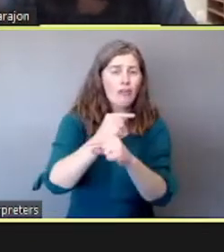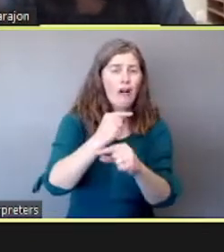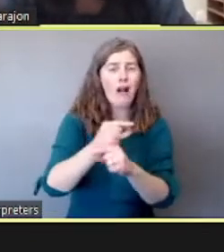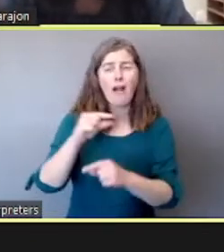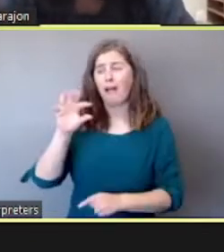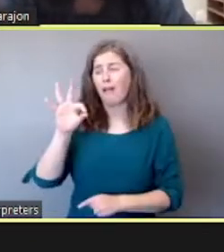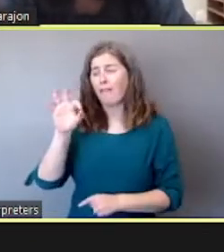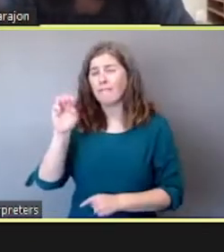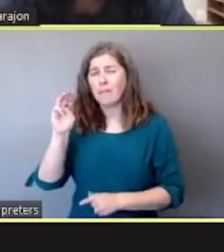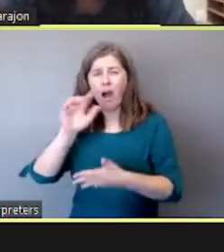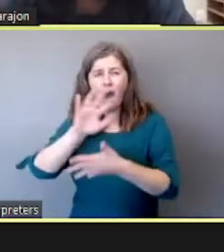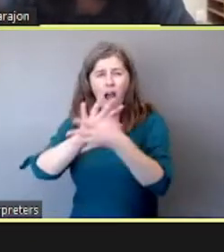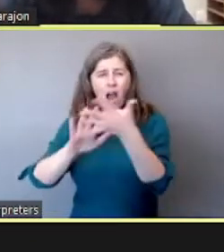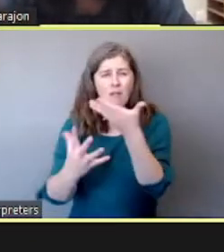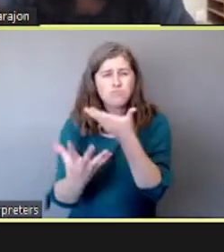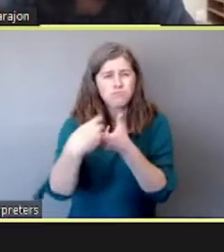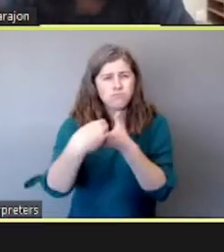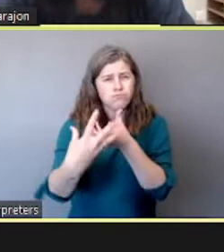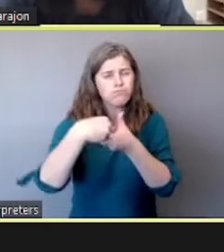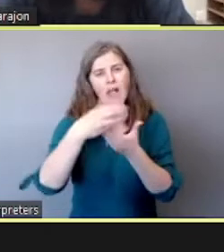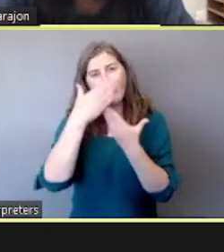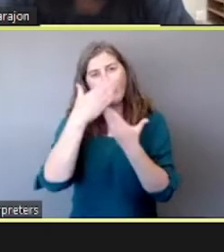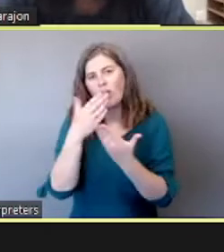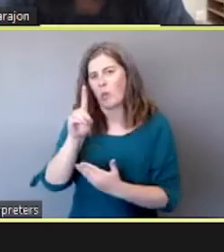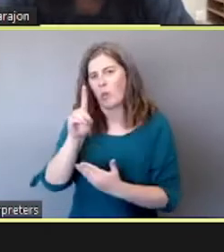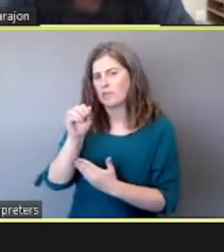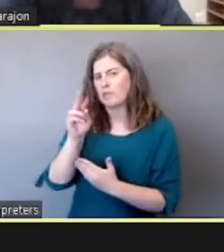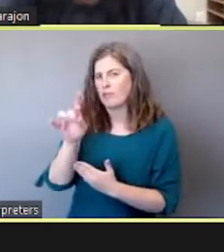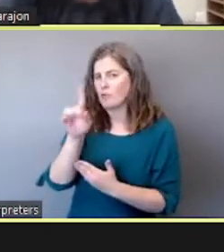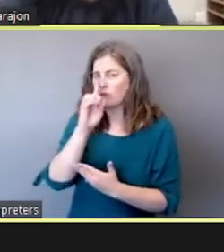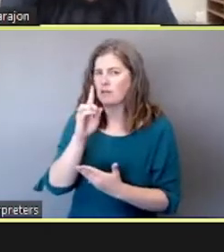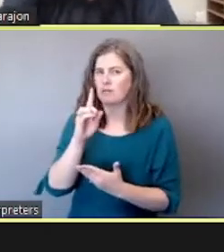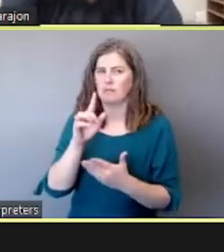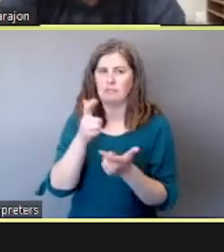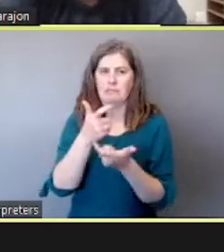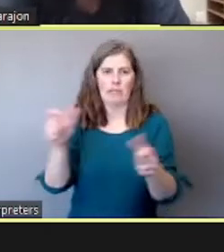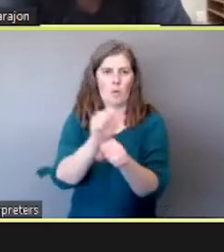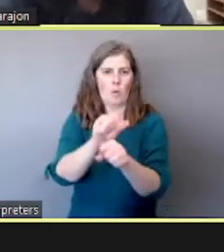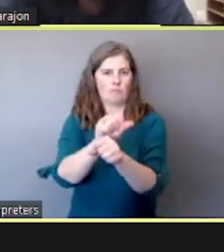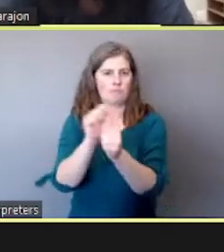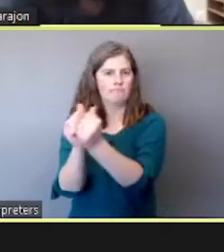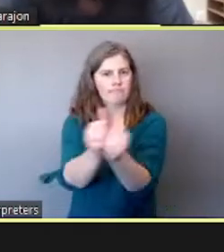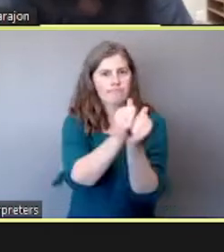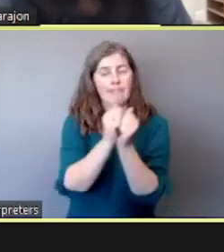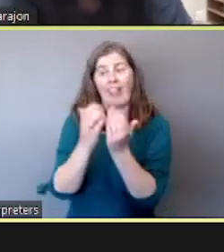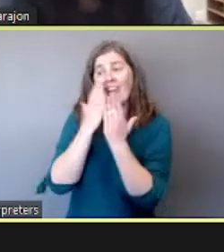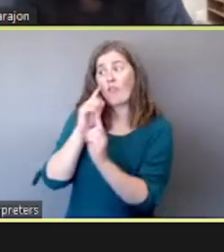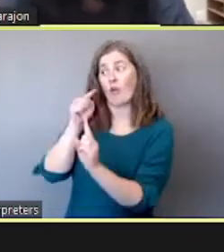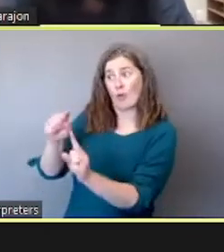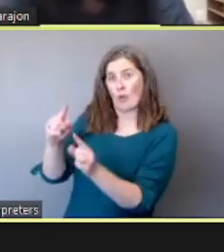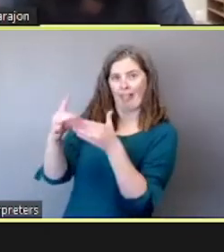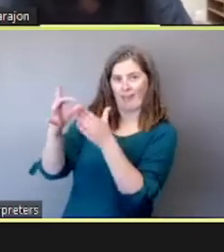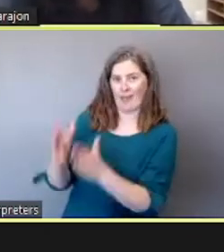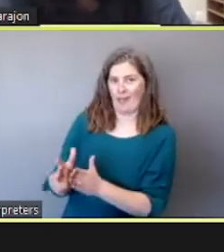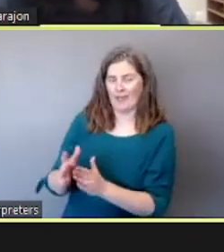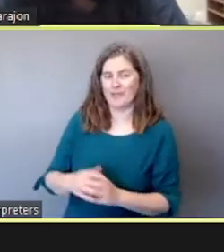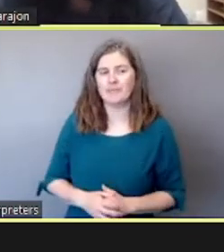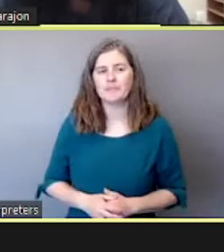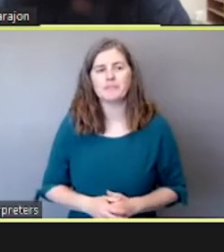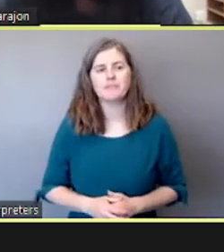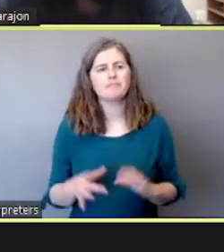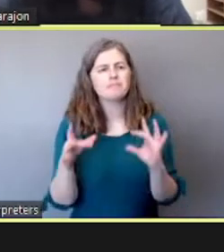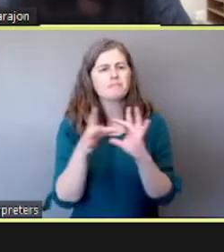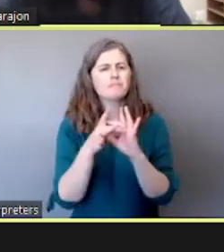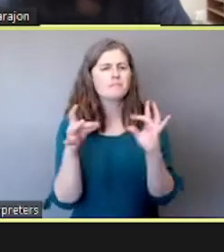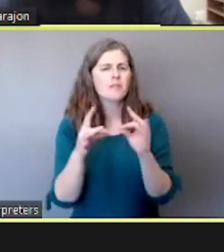part of all of this. So thank you so much, David. And really, it's been a big team effort. So thank you for being our leader. I wanted to share a little bit